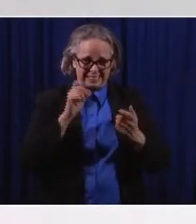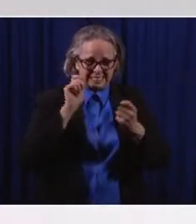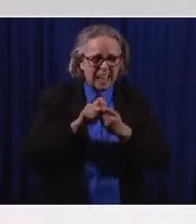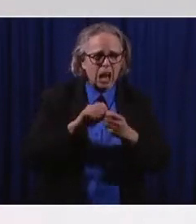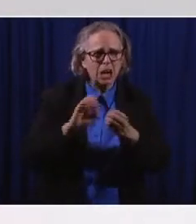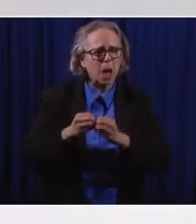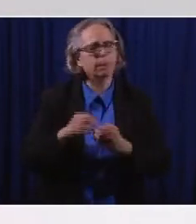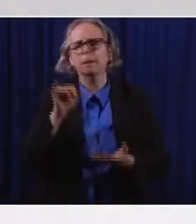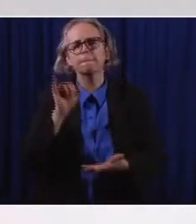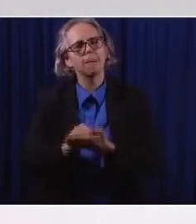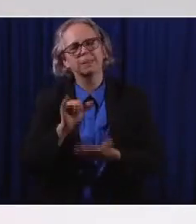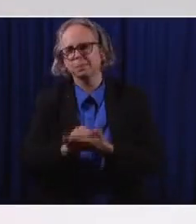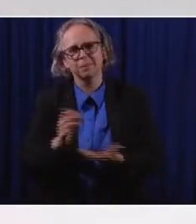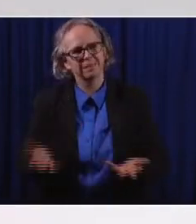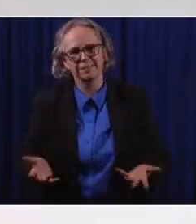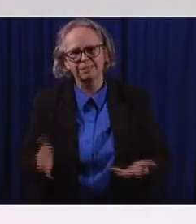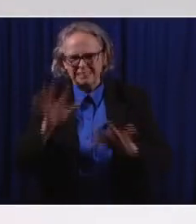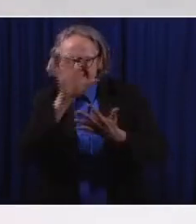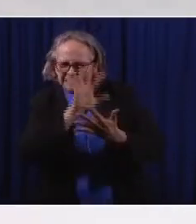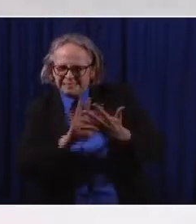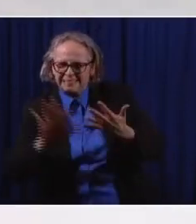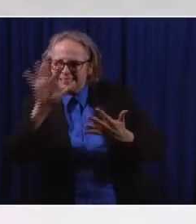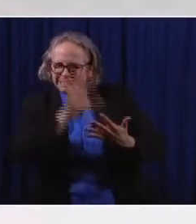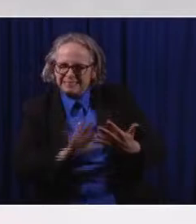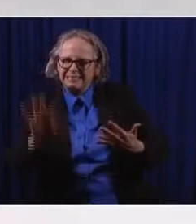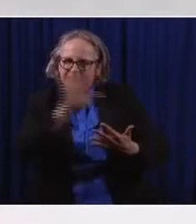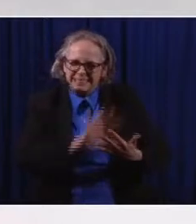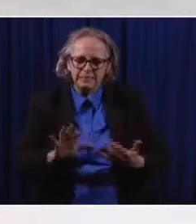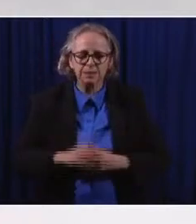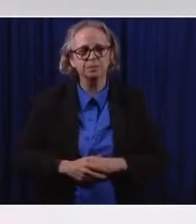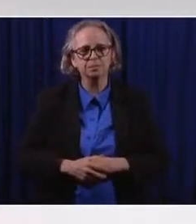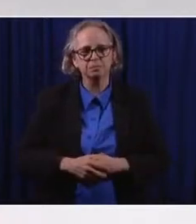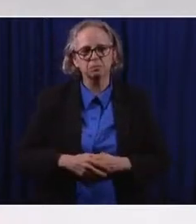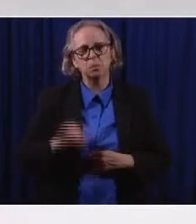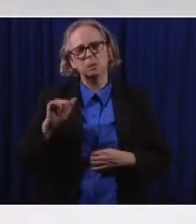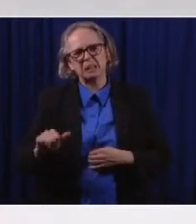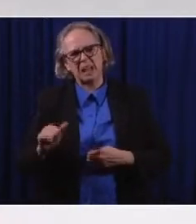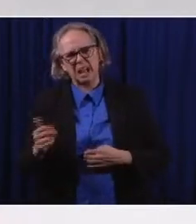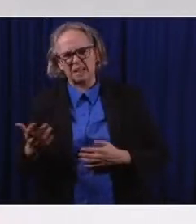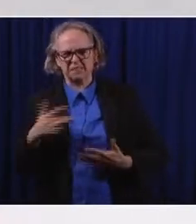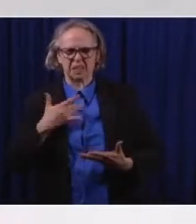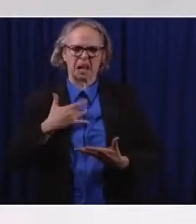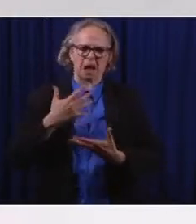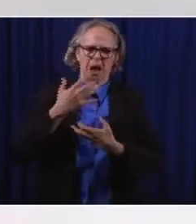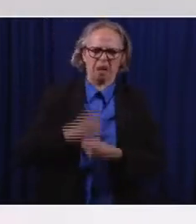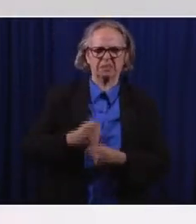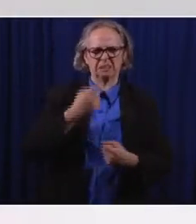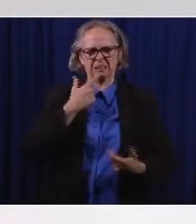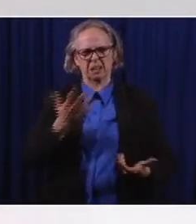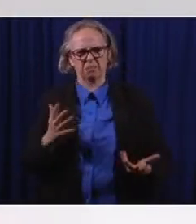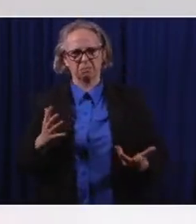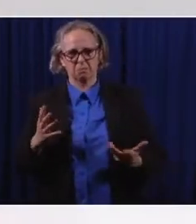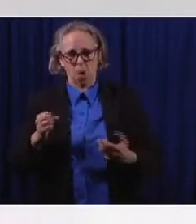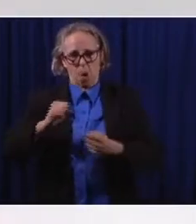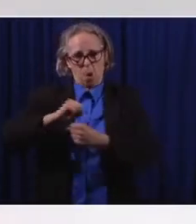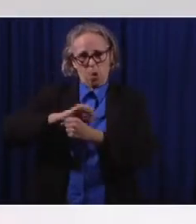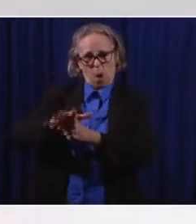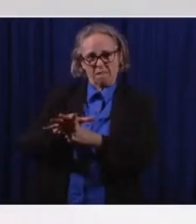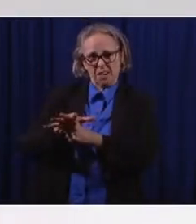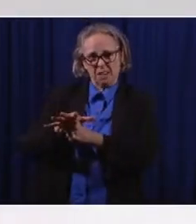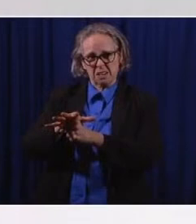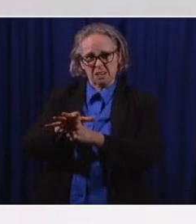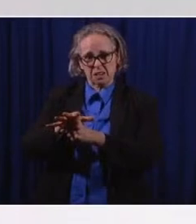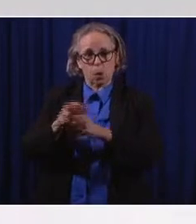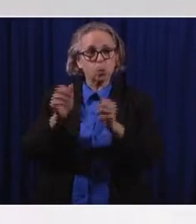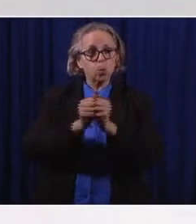can say more generally and with confidence is that the prevalence of COVID-19 among adults in Ohio, this study only tested